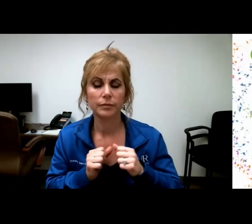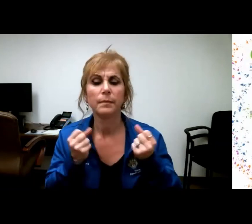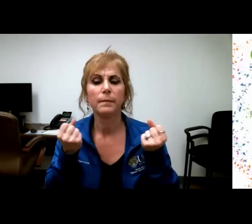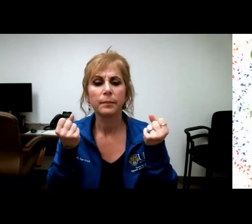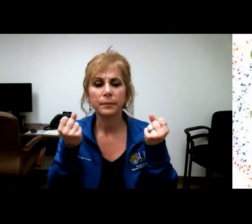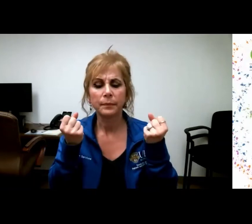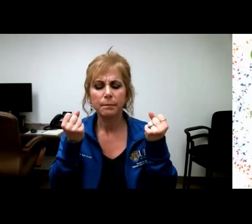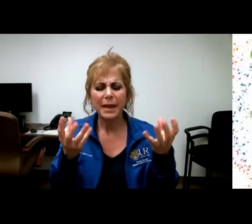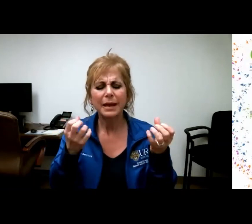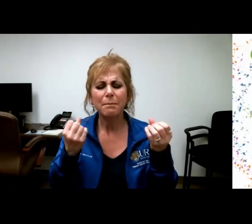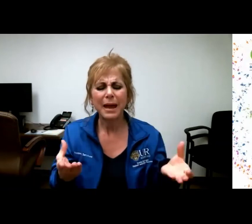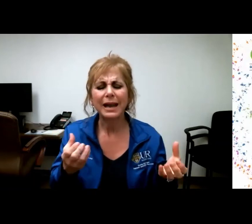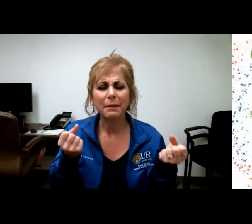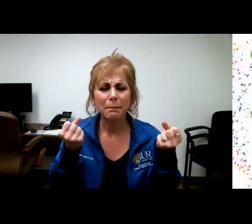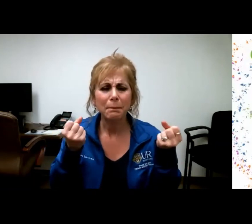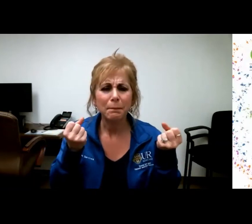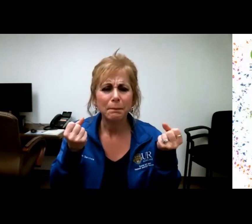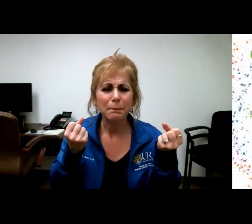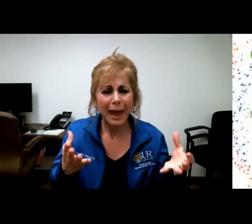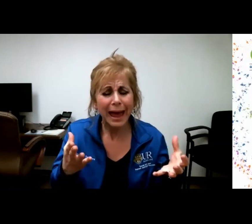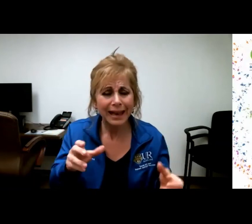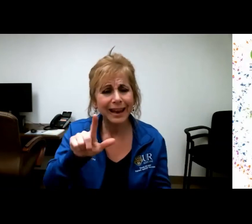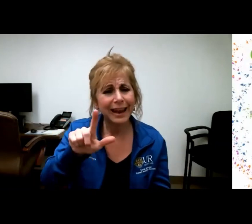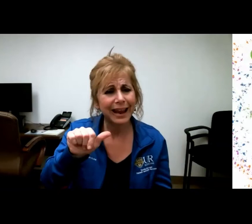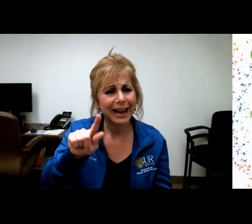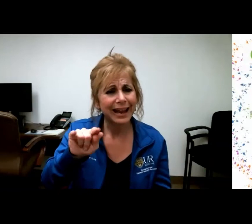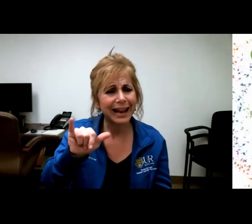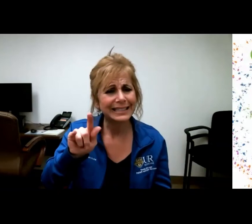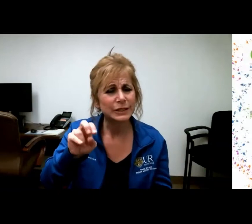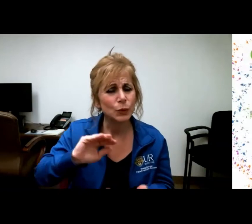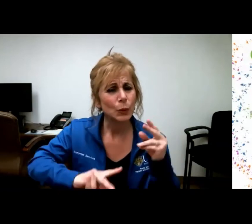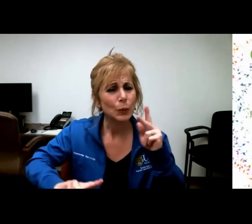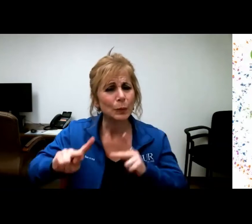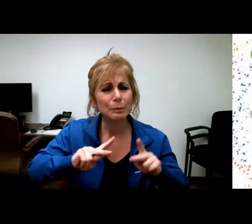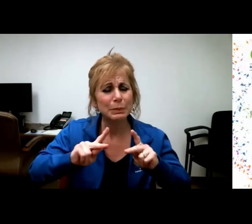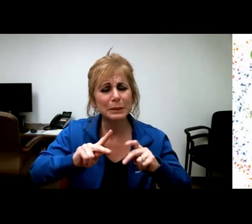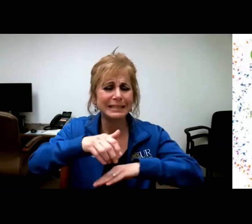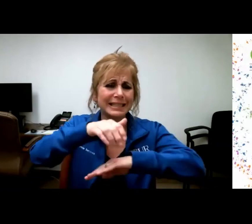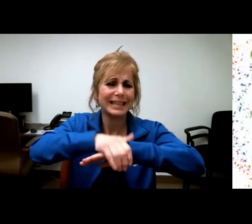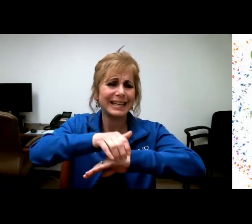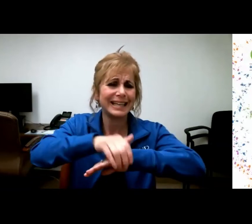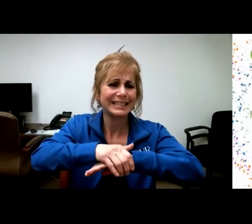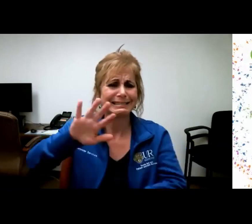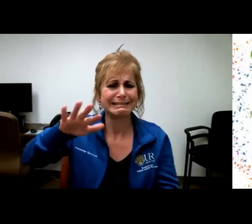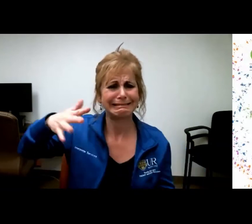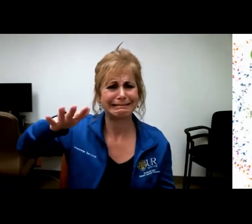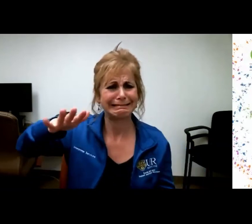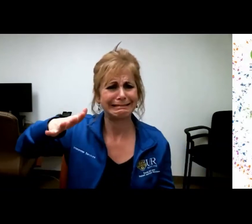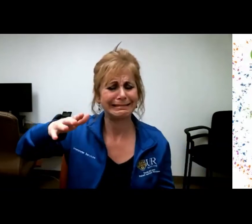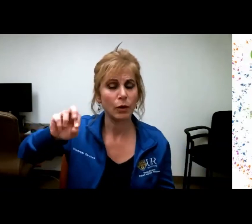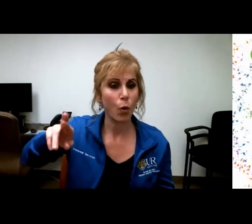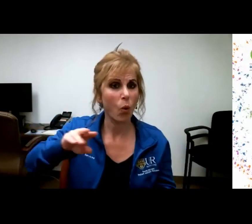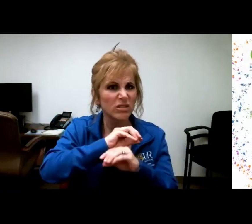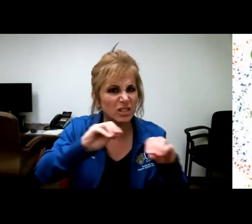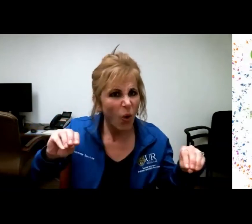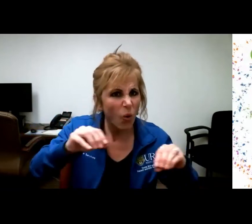of Latinos who don't speak English or whose English proficiency is not as